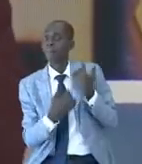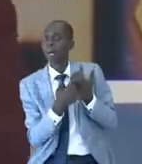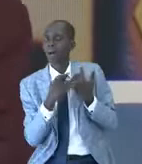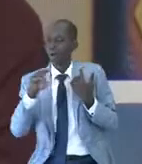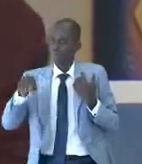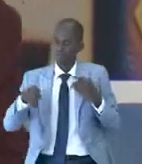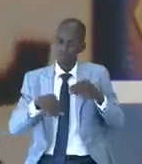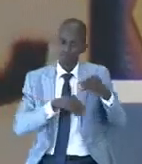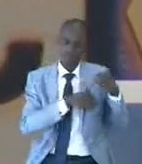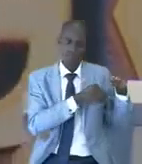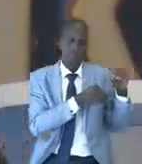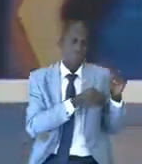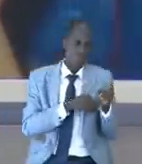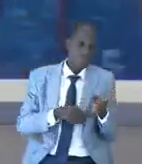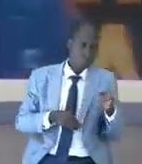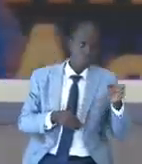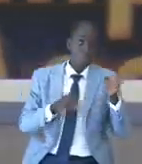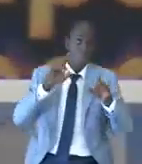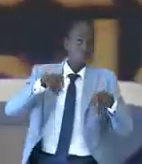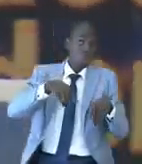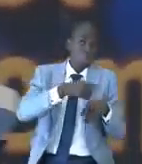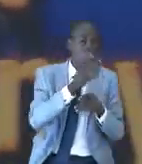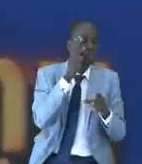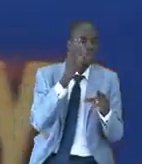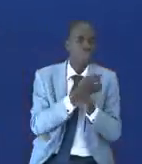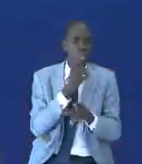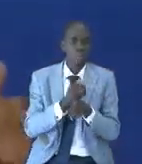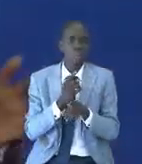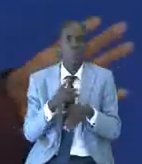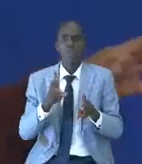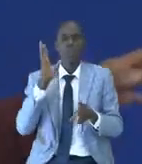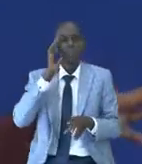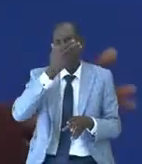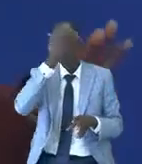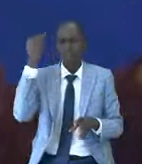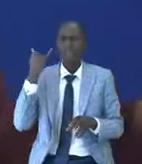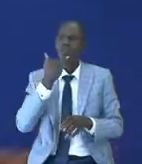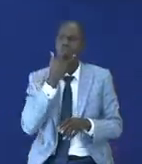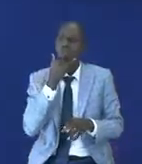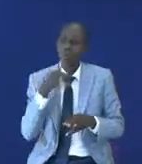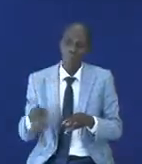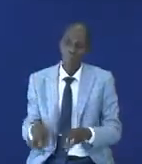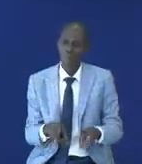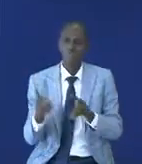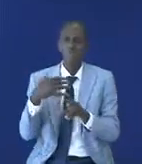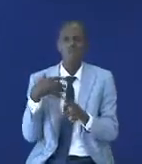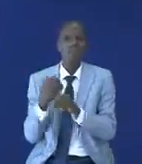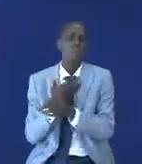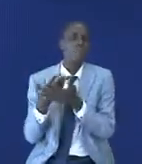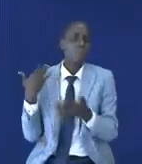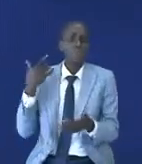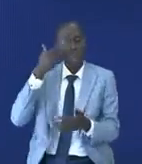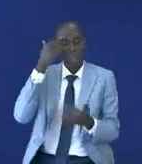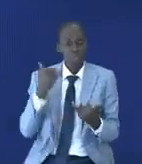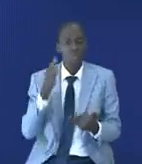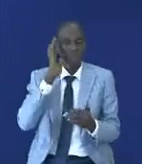And then you turn back and you take the right road. And you'll forget all the wrong roads you've taken before, because now you're going